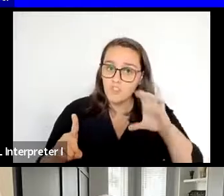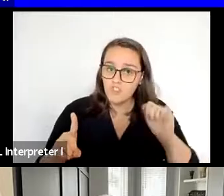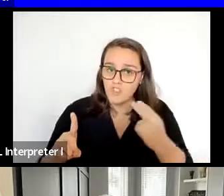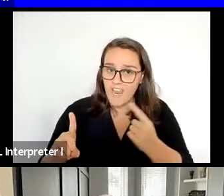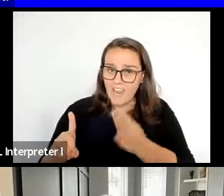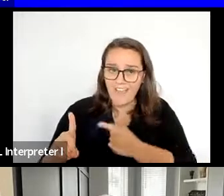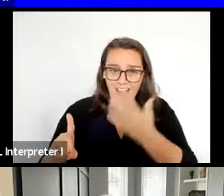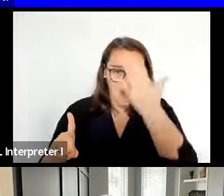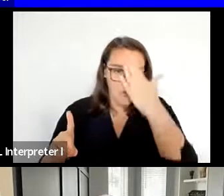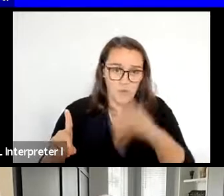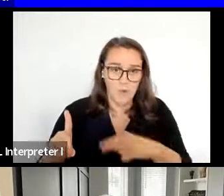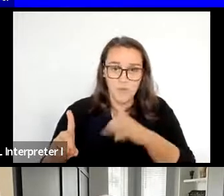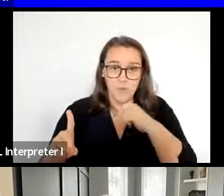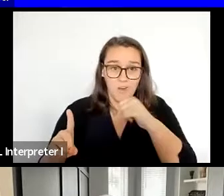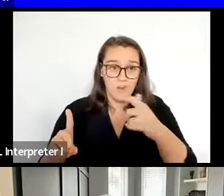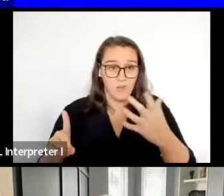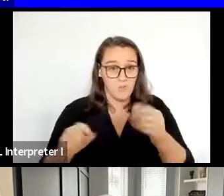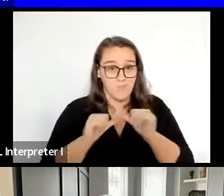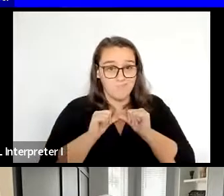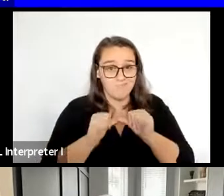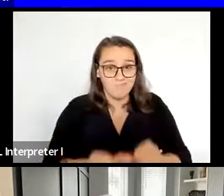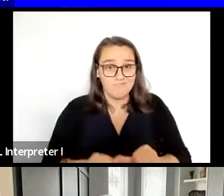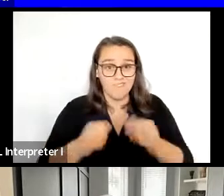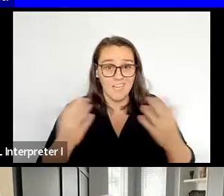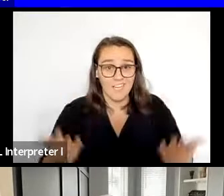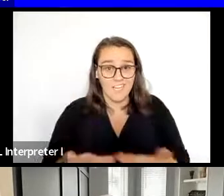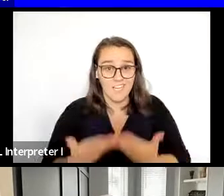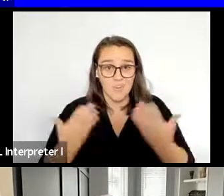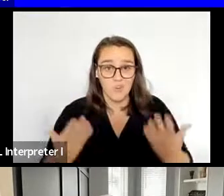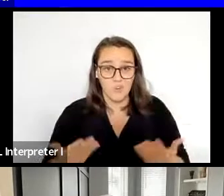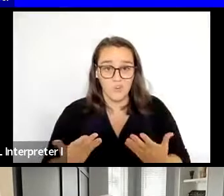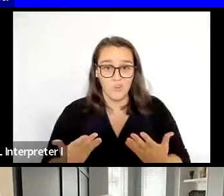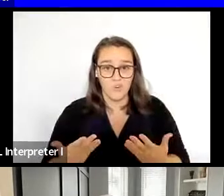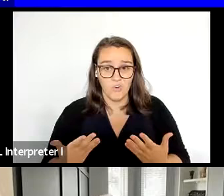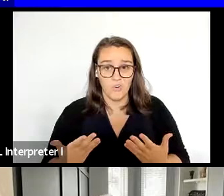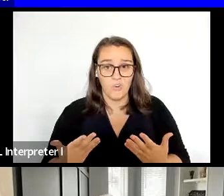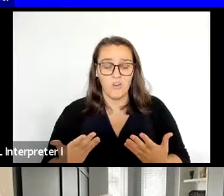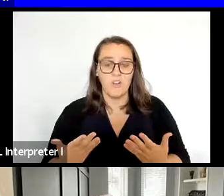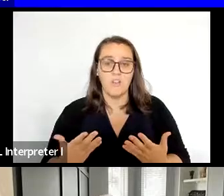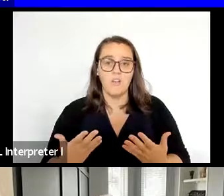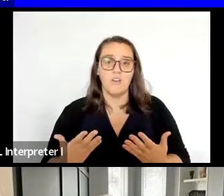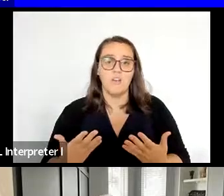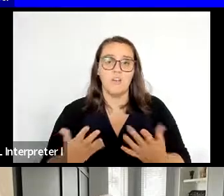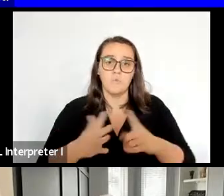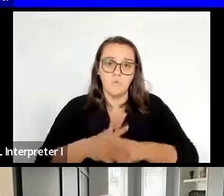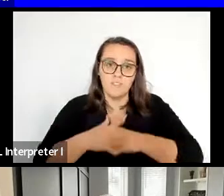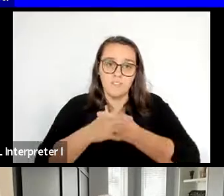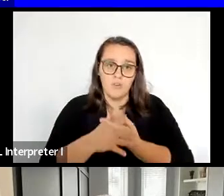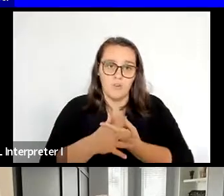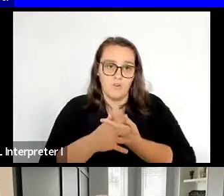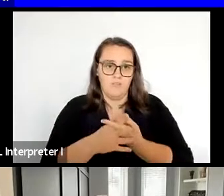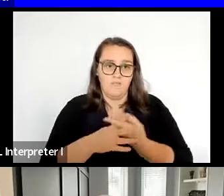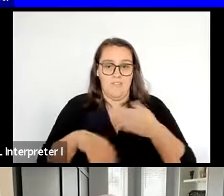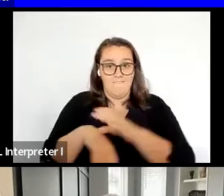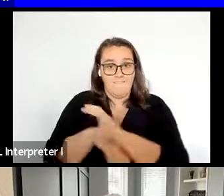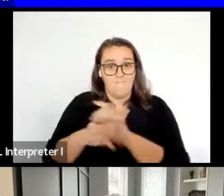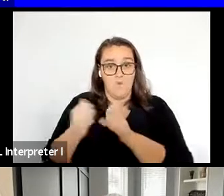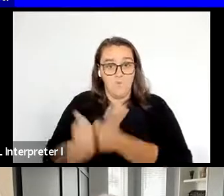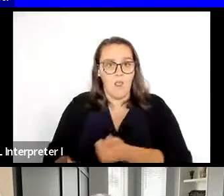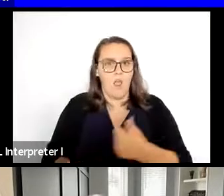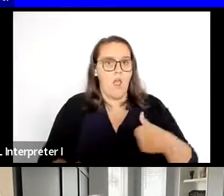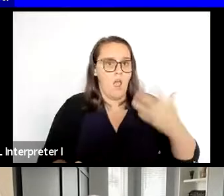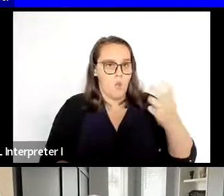won't be here with us at the council as we go into the enforcement period here, but I want to make a commitment to